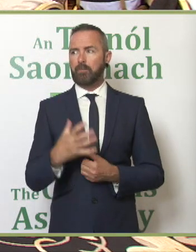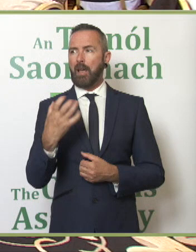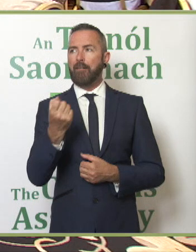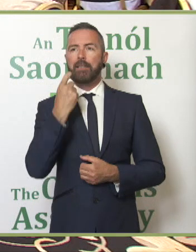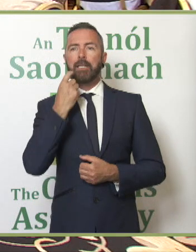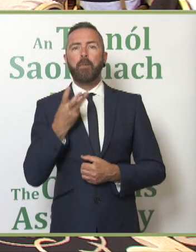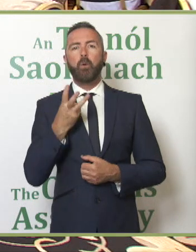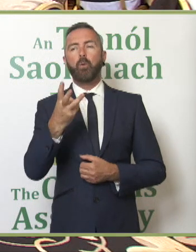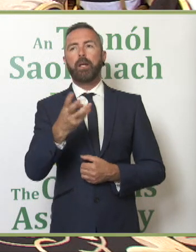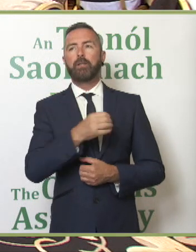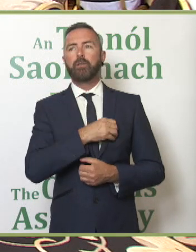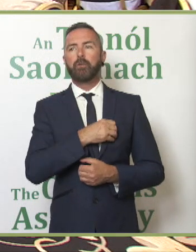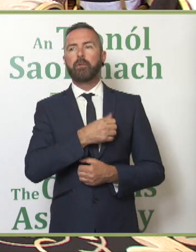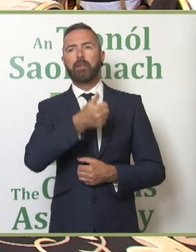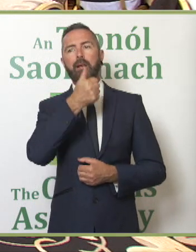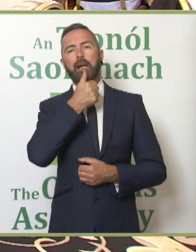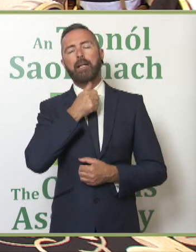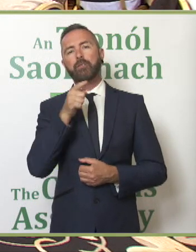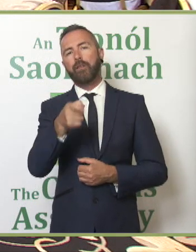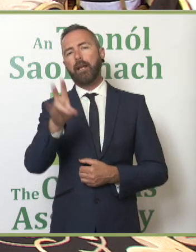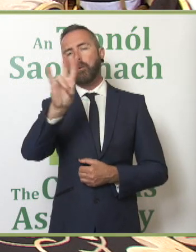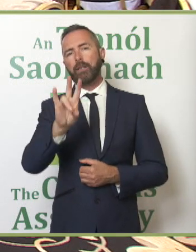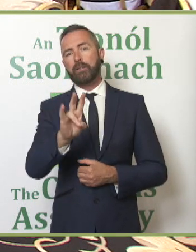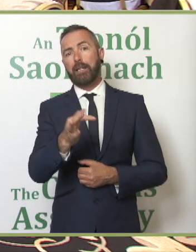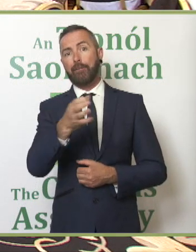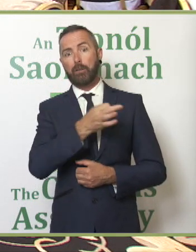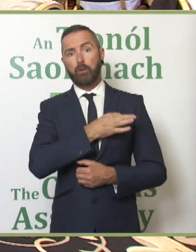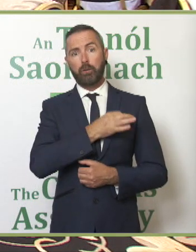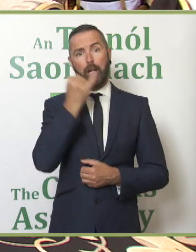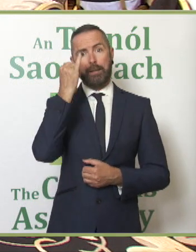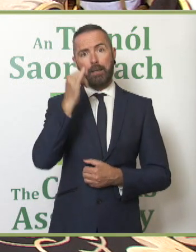simple way to answer this question, because